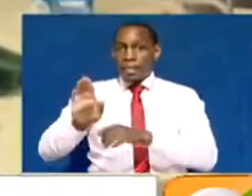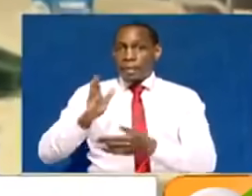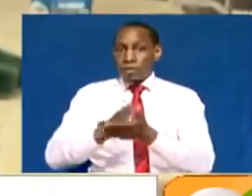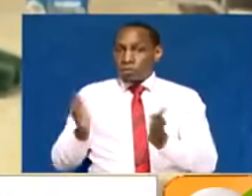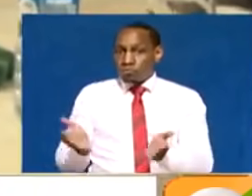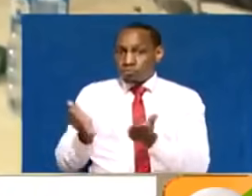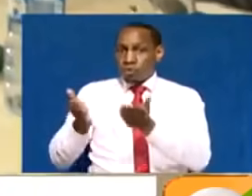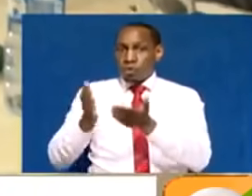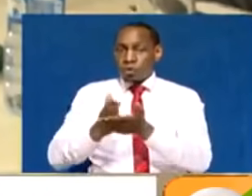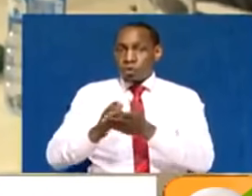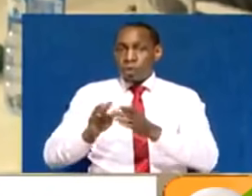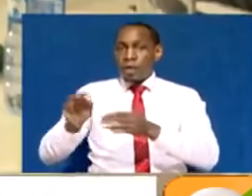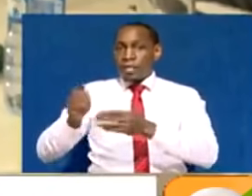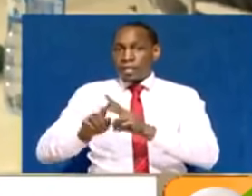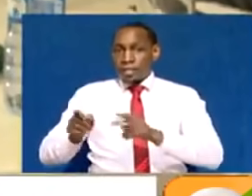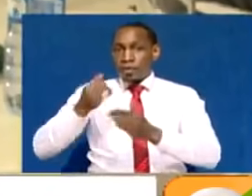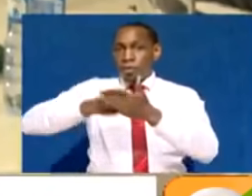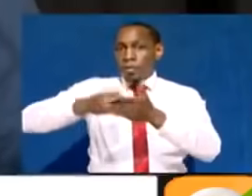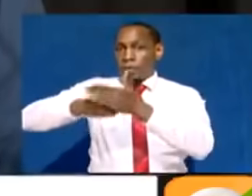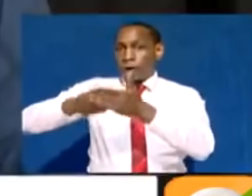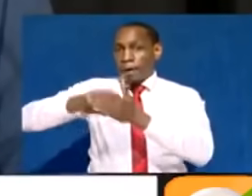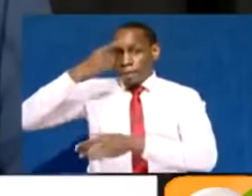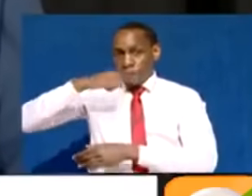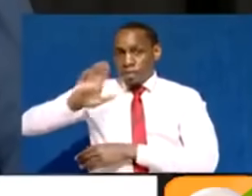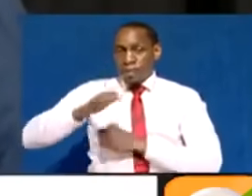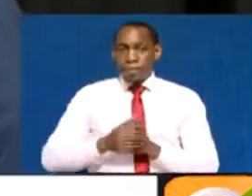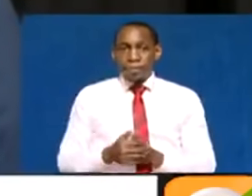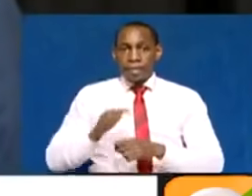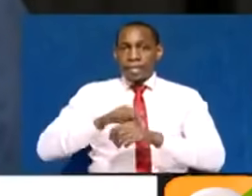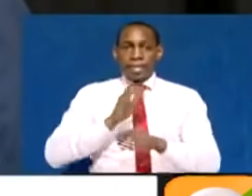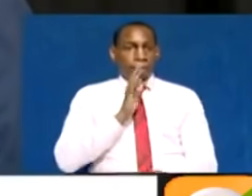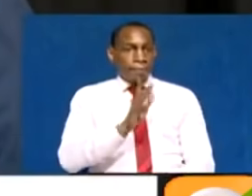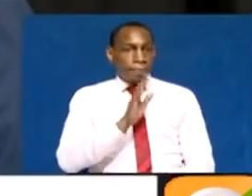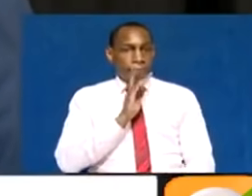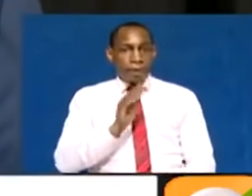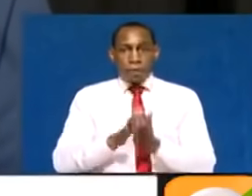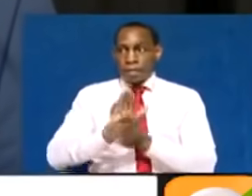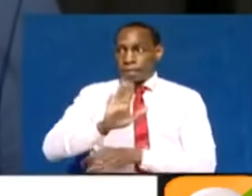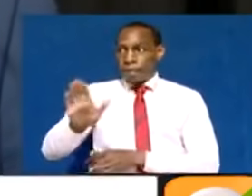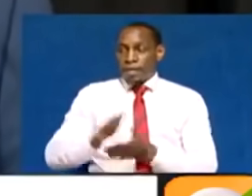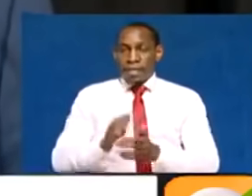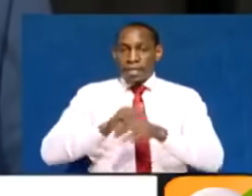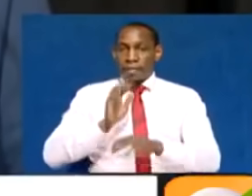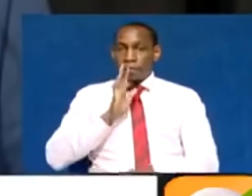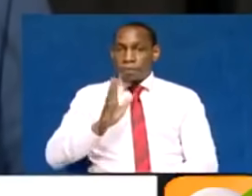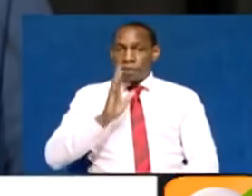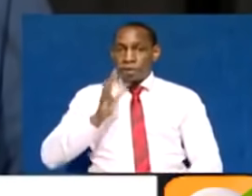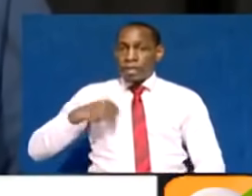were urged to hit the road running and sell their policies. Once you talk to them, or once you talk to